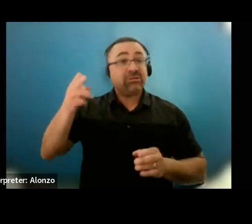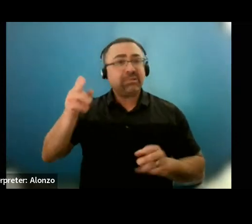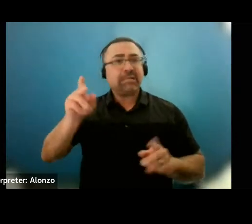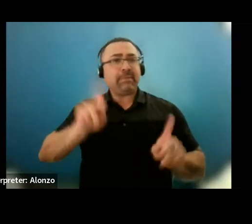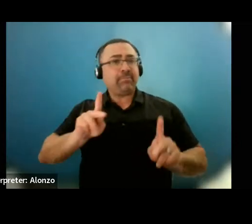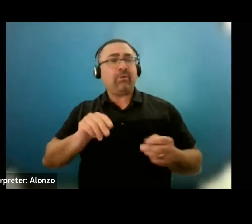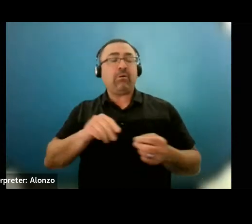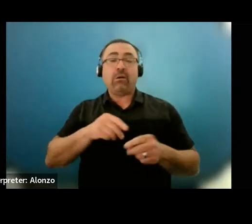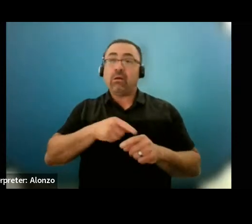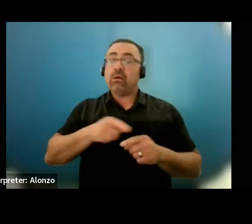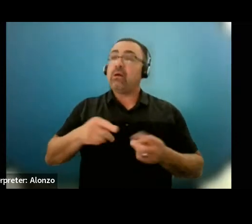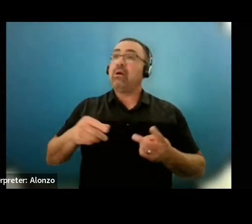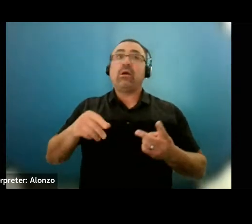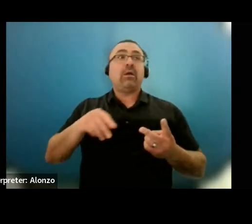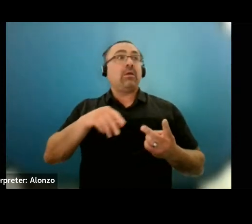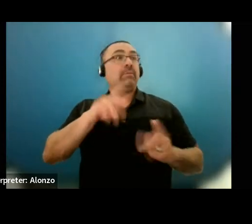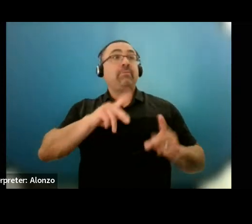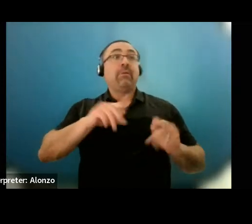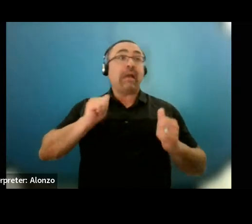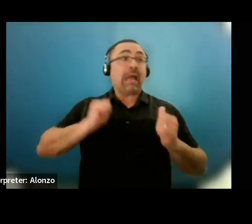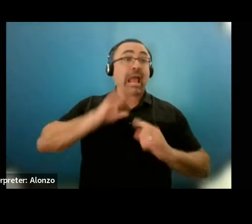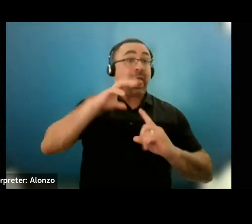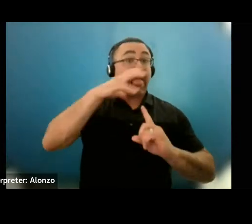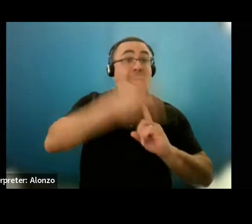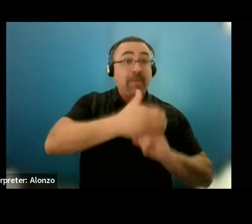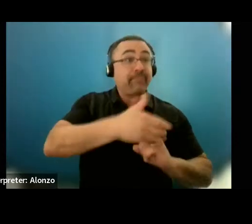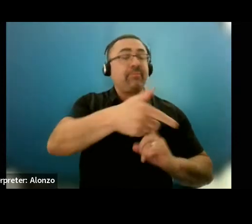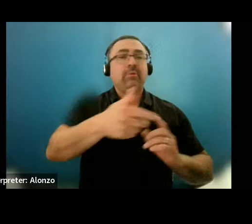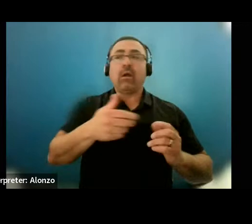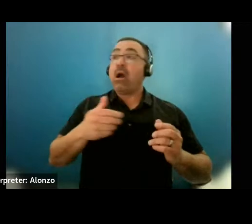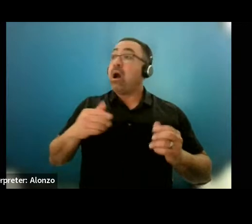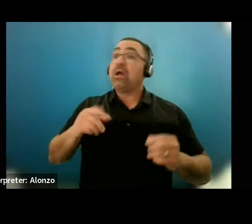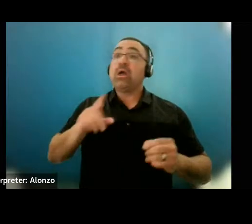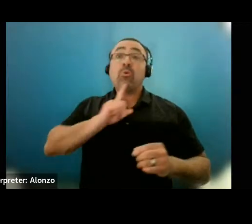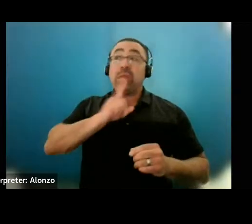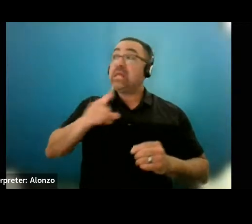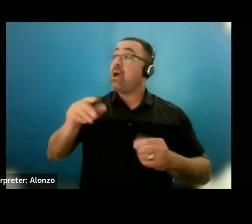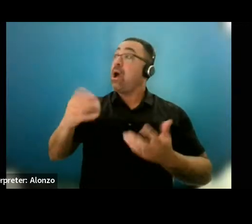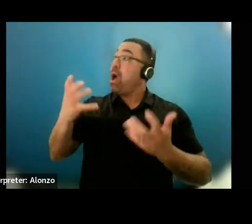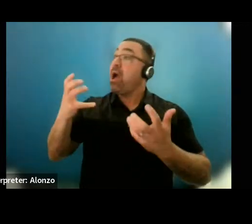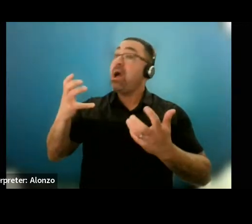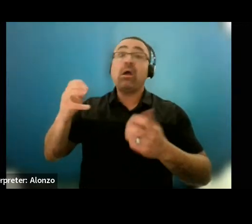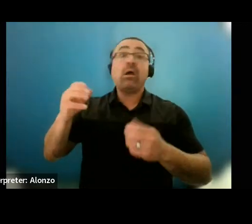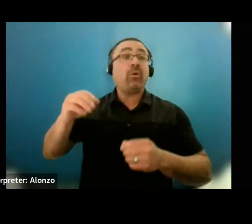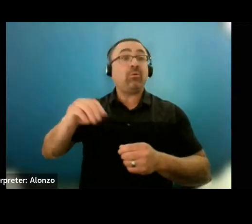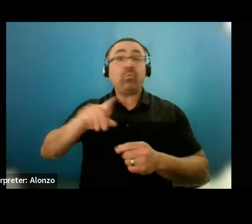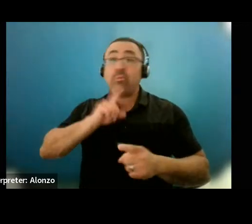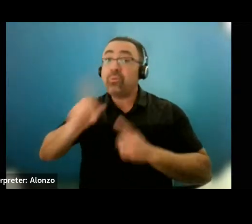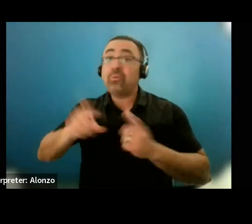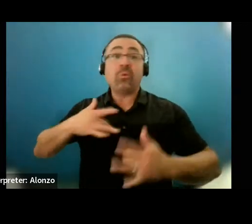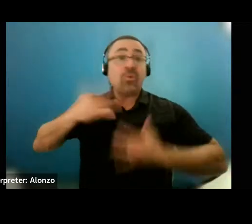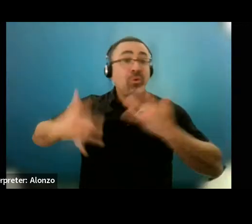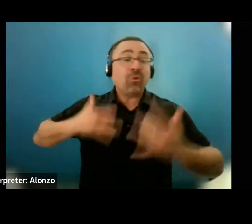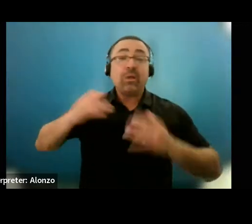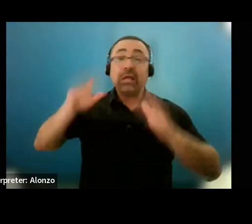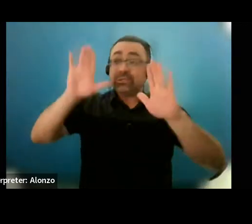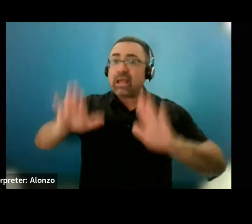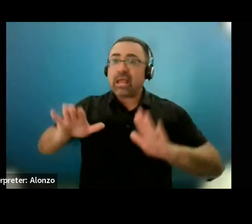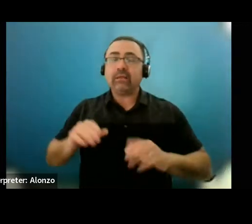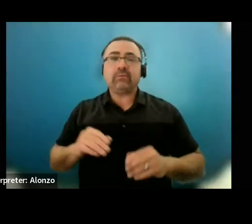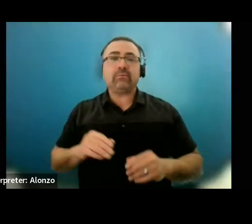this is fantastic. Why haven't we heard about this? Our own community is like, this is us. This is great. Wait, is there